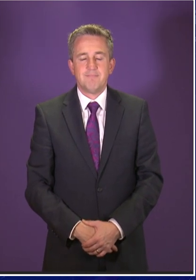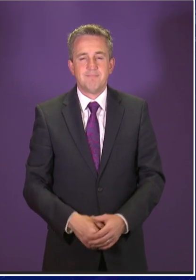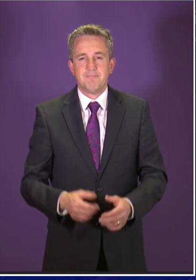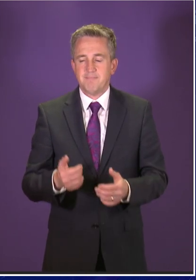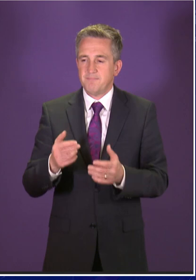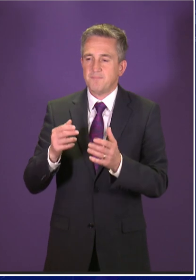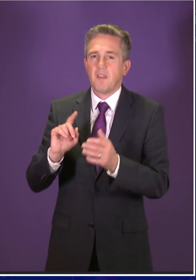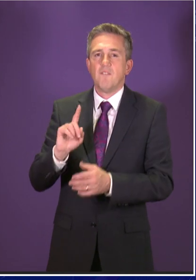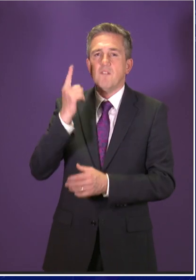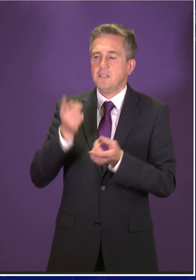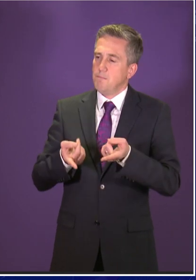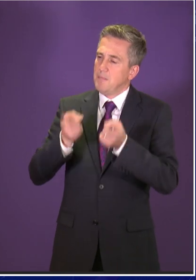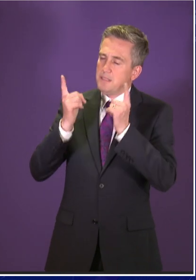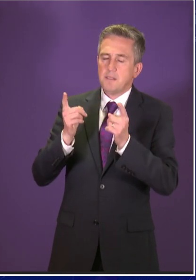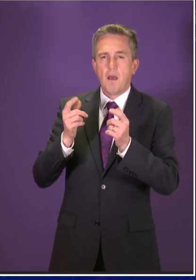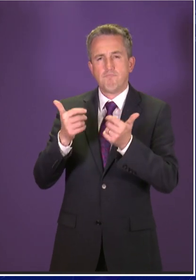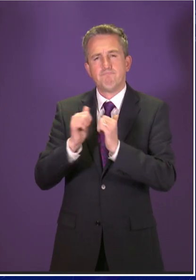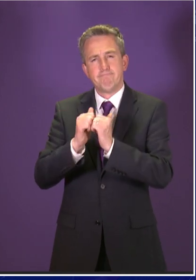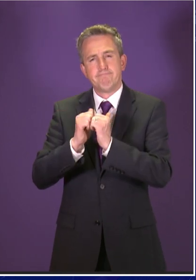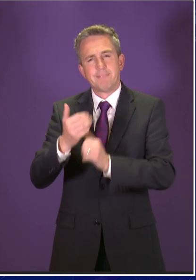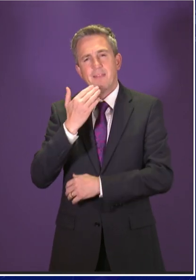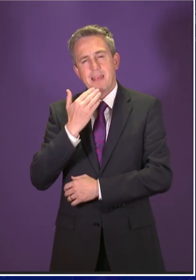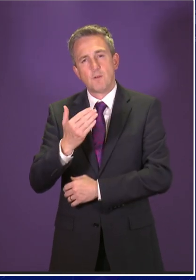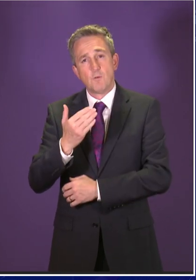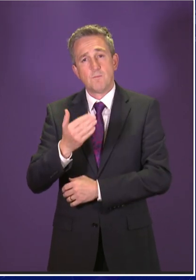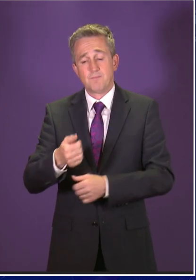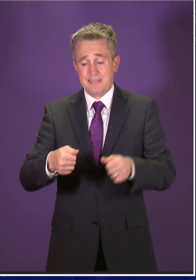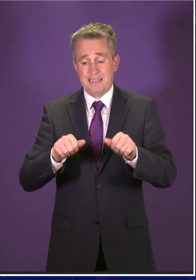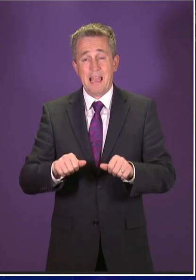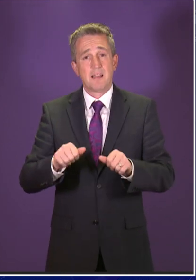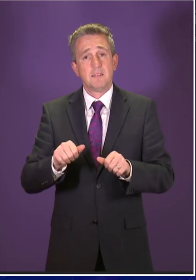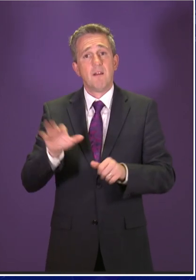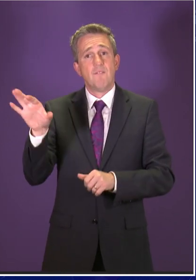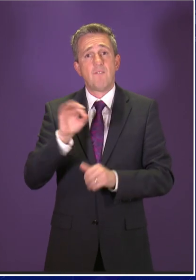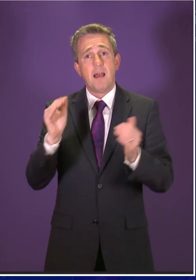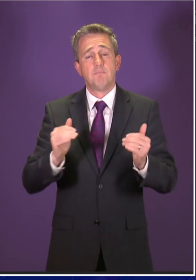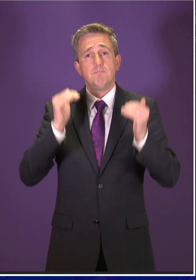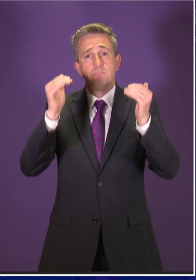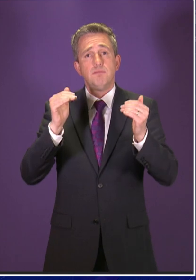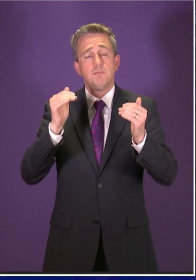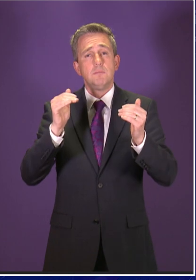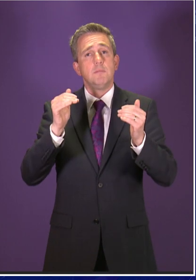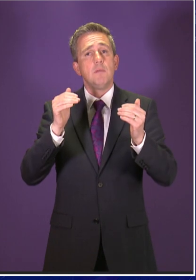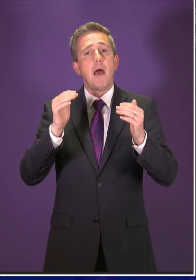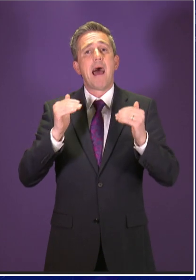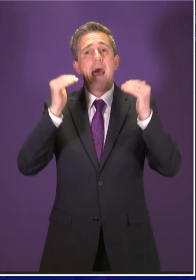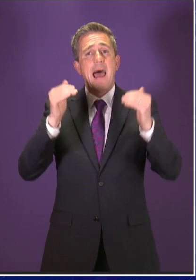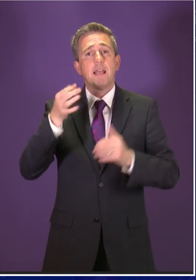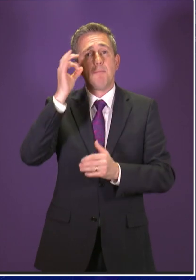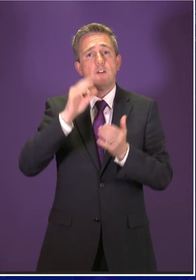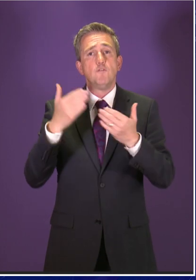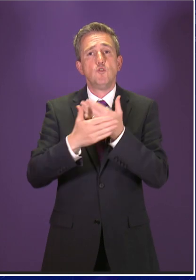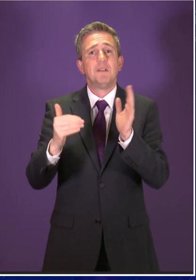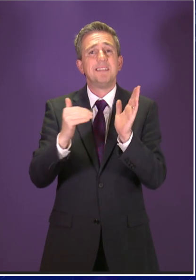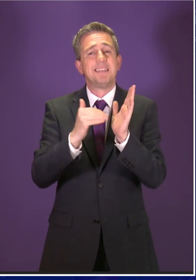Thank you very much, First Minister. Could I now invite His Excellency, the Right Honourable Sir Gerry Matipari, High Commissioner of New